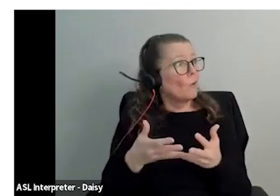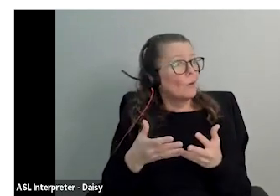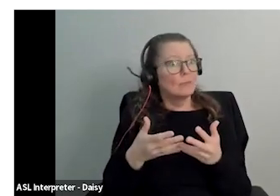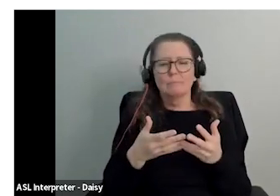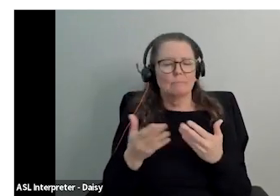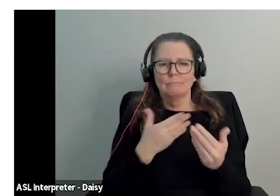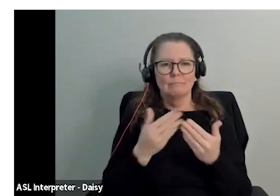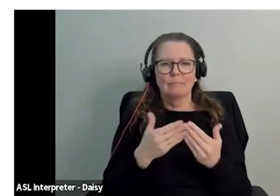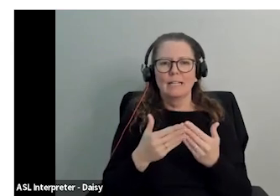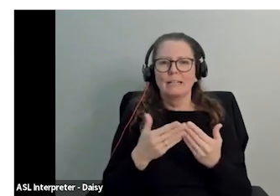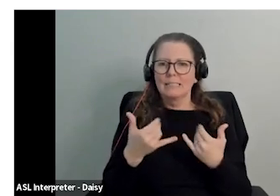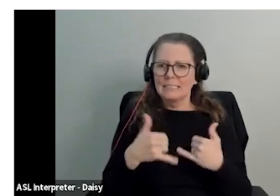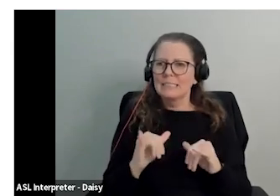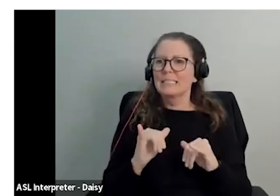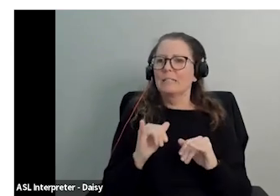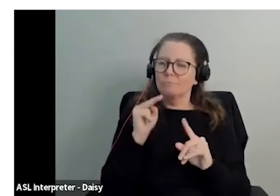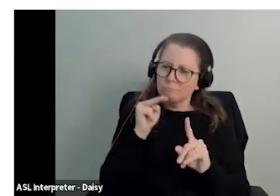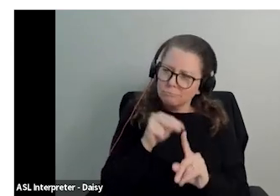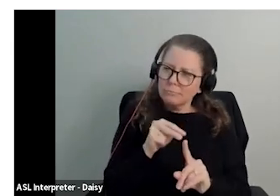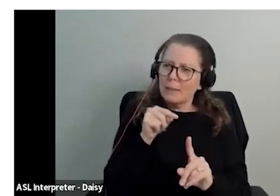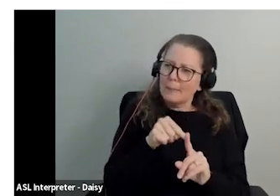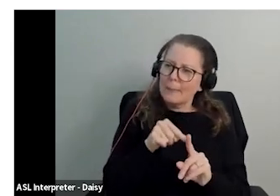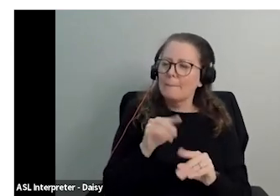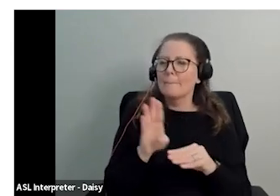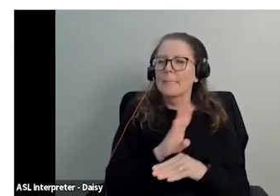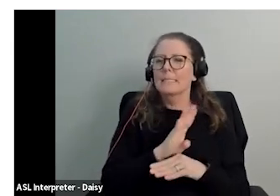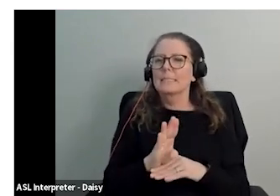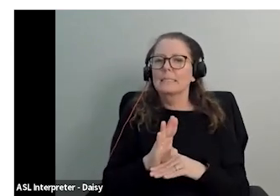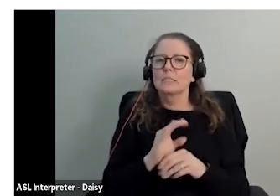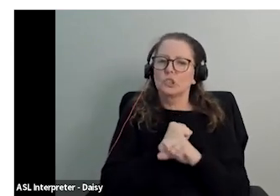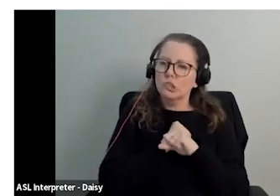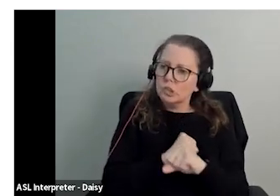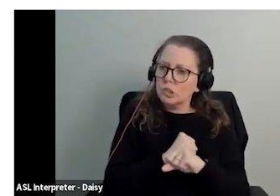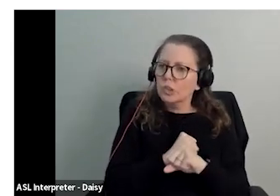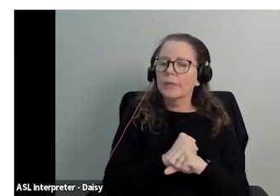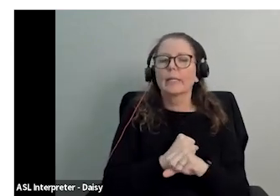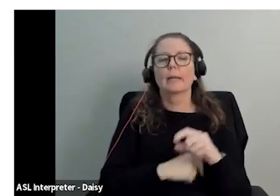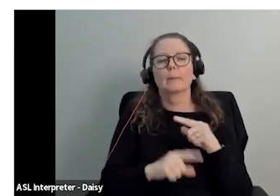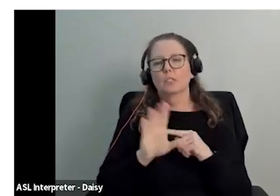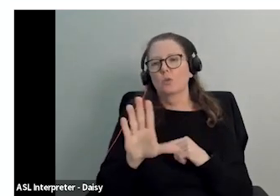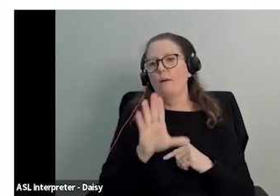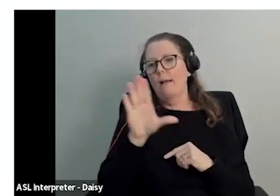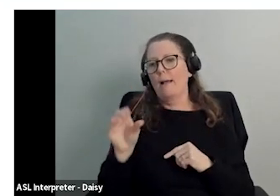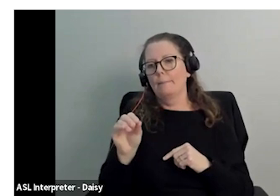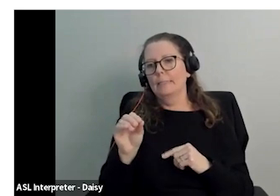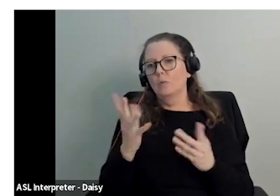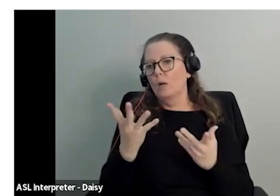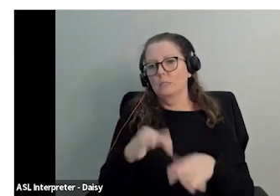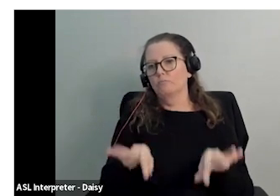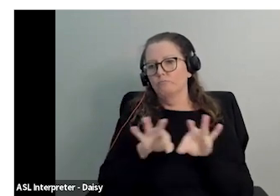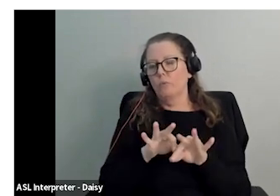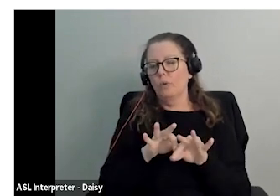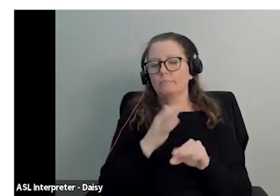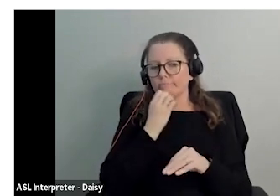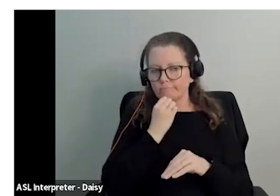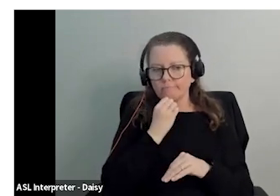can tie directly to the business case, to the security case, and also to your company values. And of